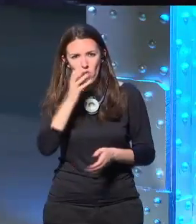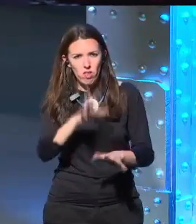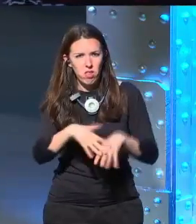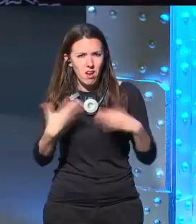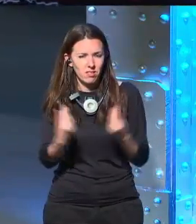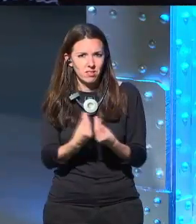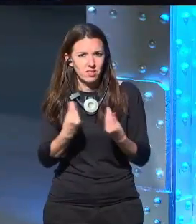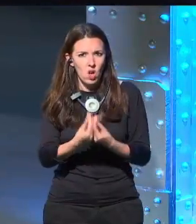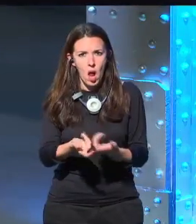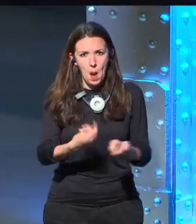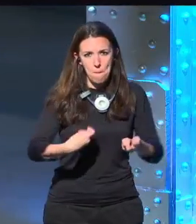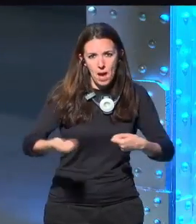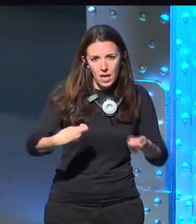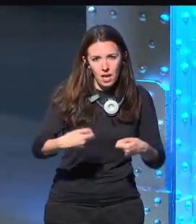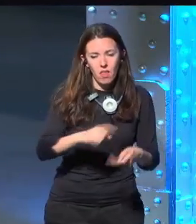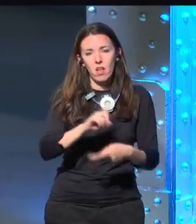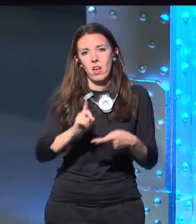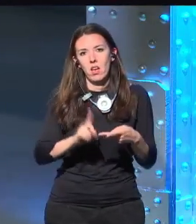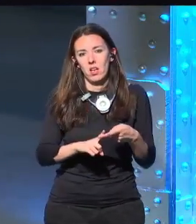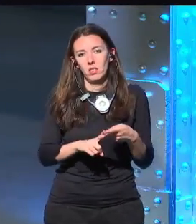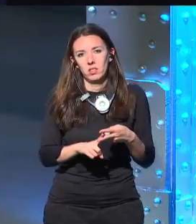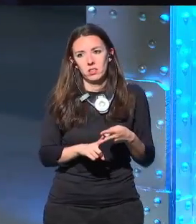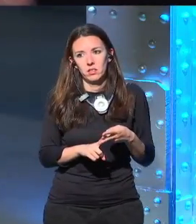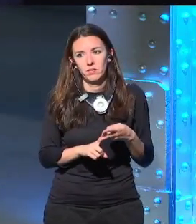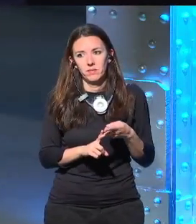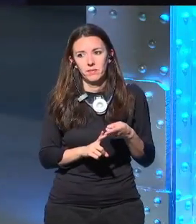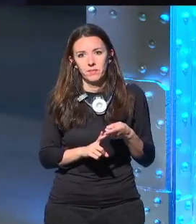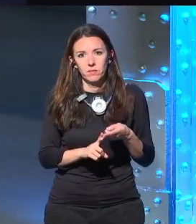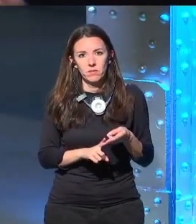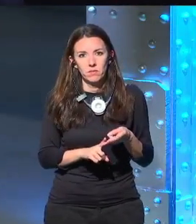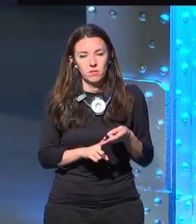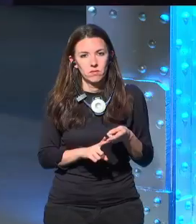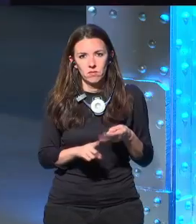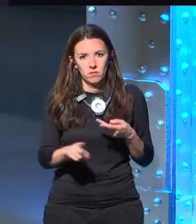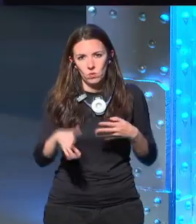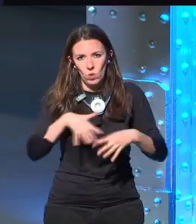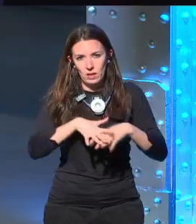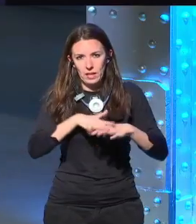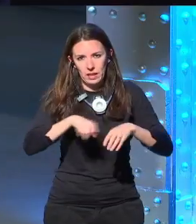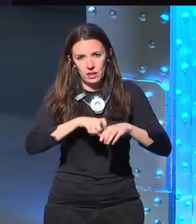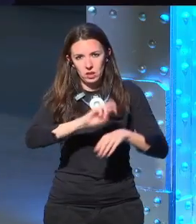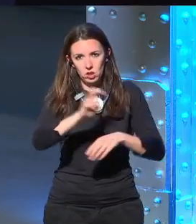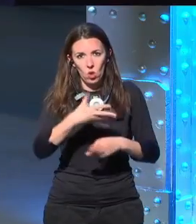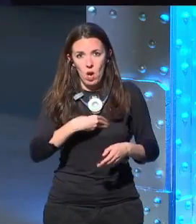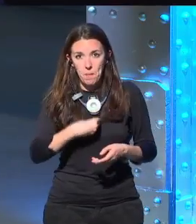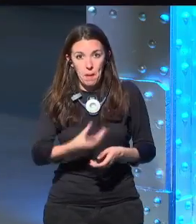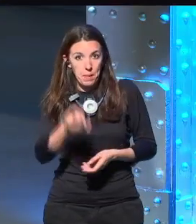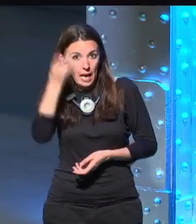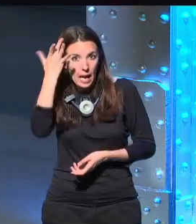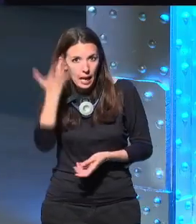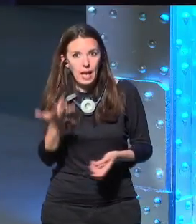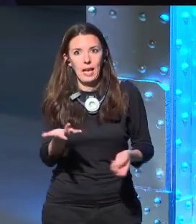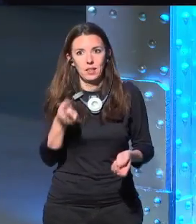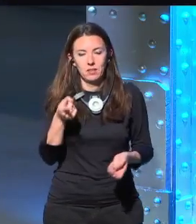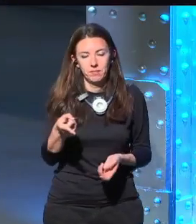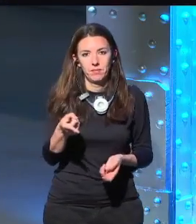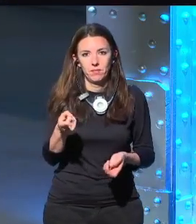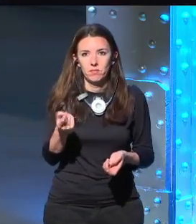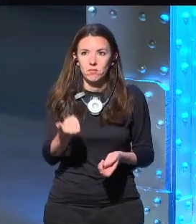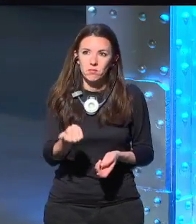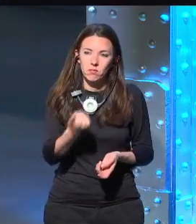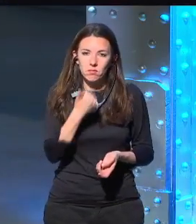leftover rags. So they invent rag paper. And it's sort of like the microchip and the computer and the network all being